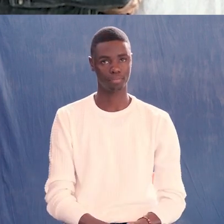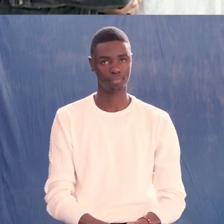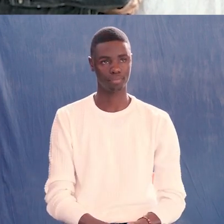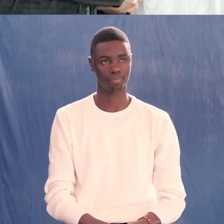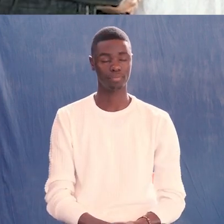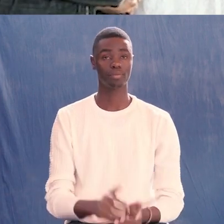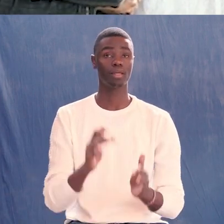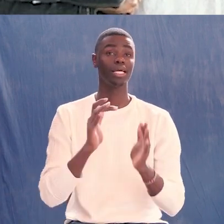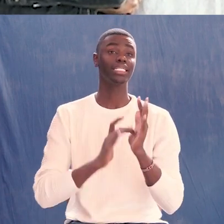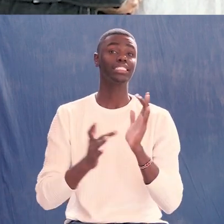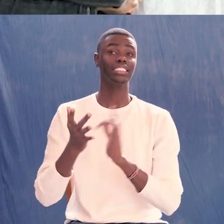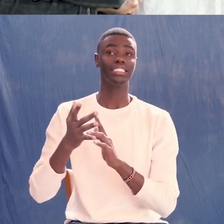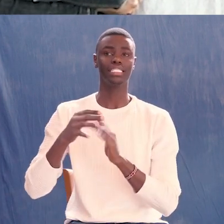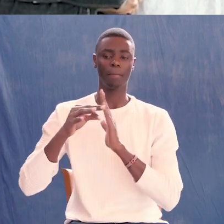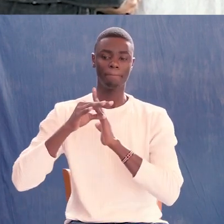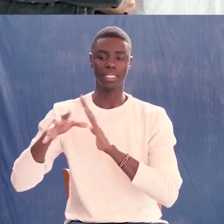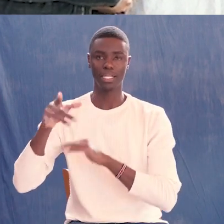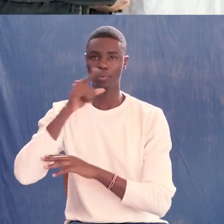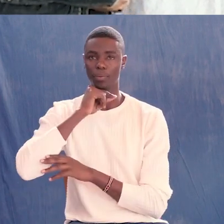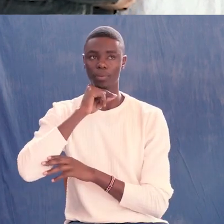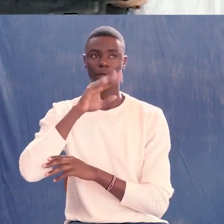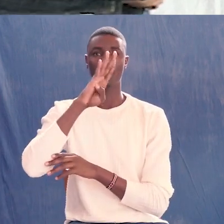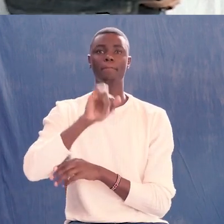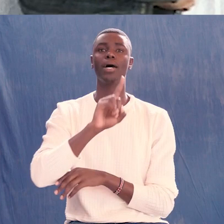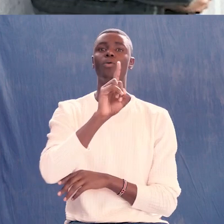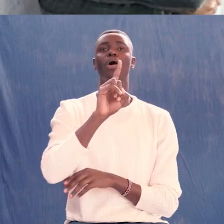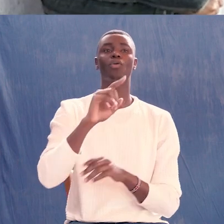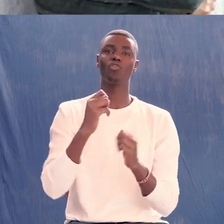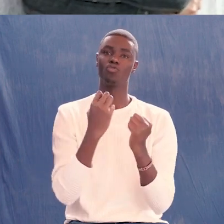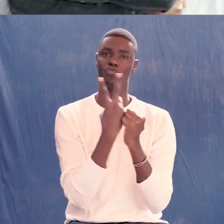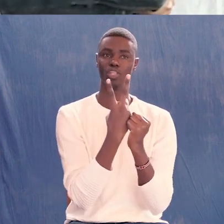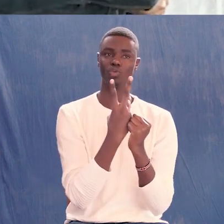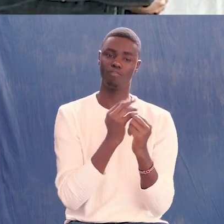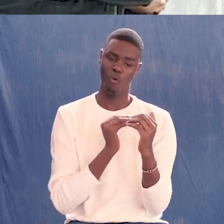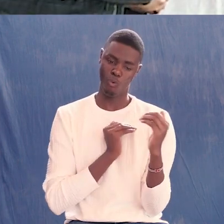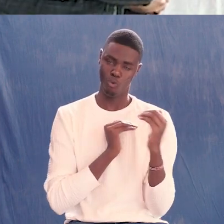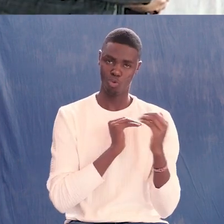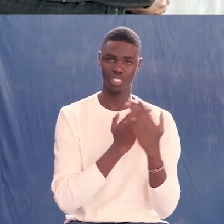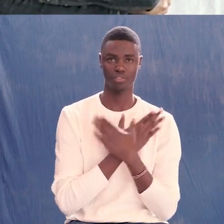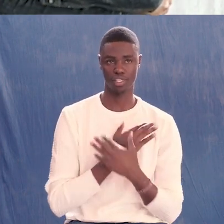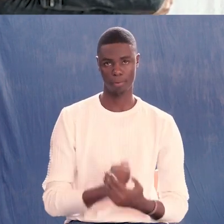Jesus was betrayed by one of his 12 closest friends.